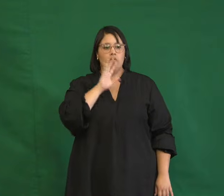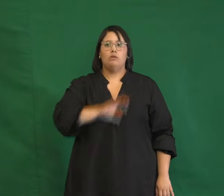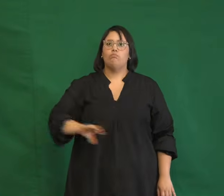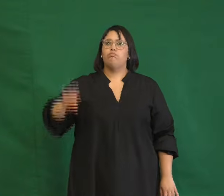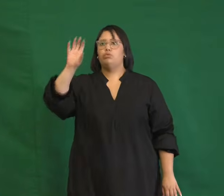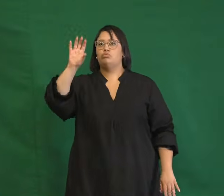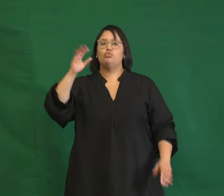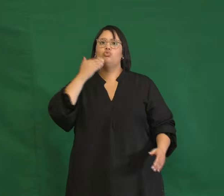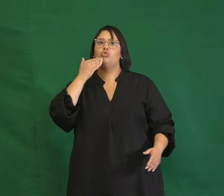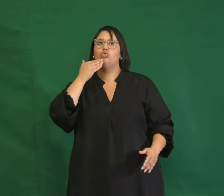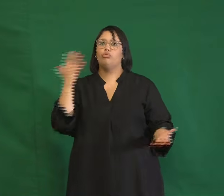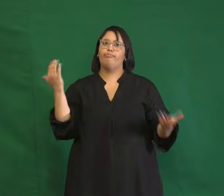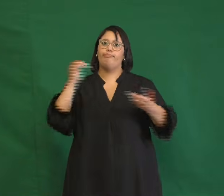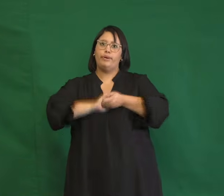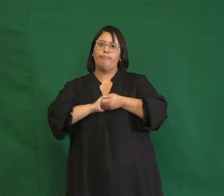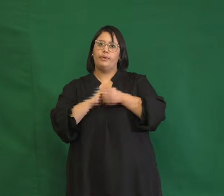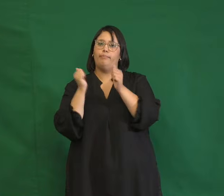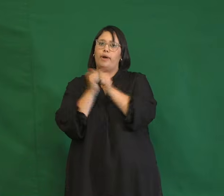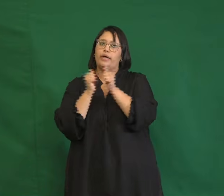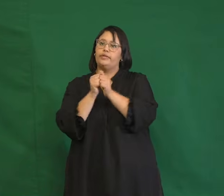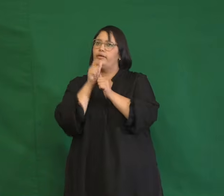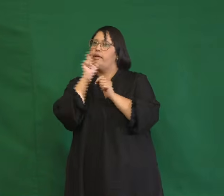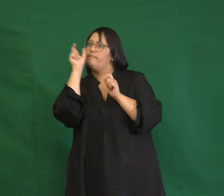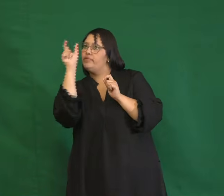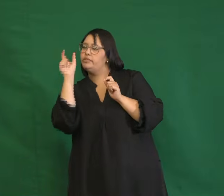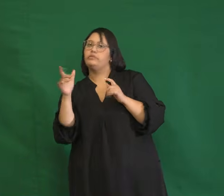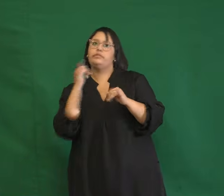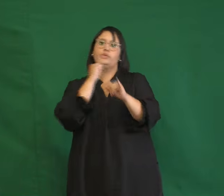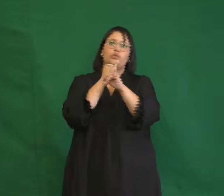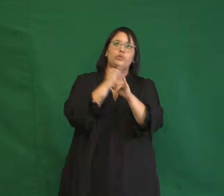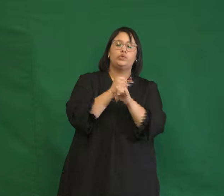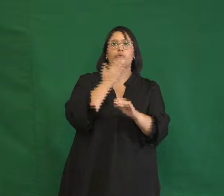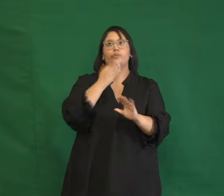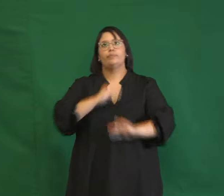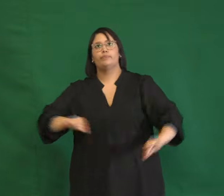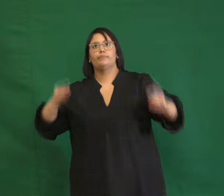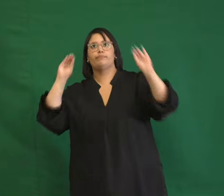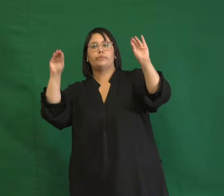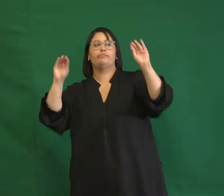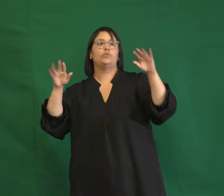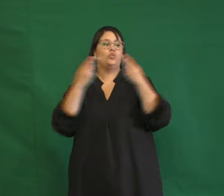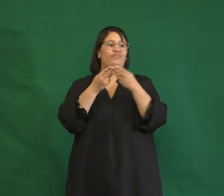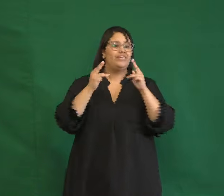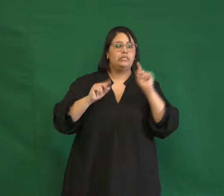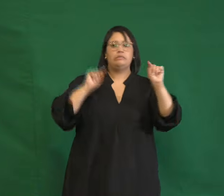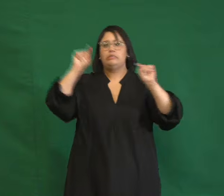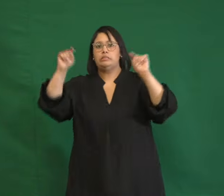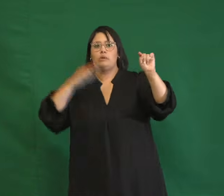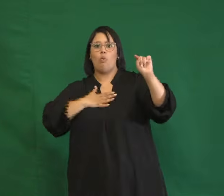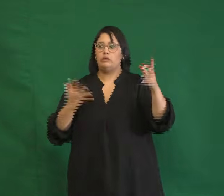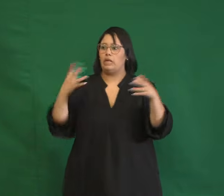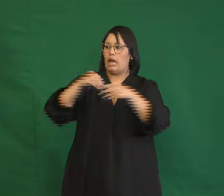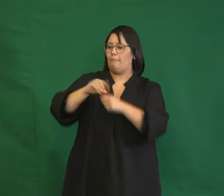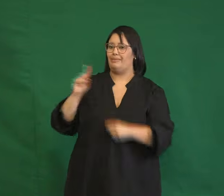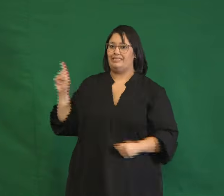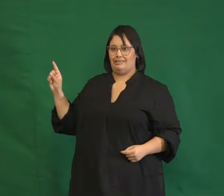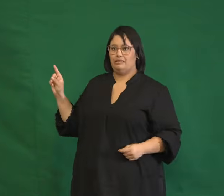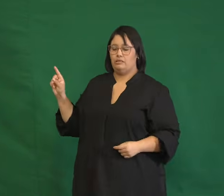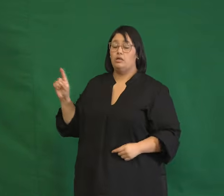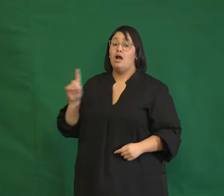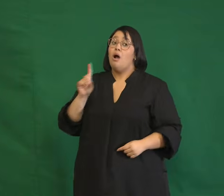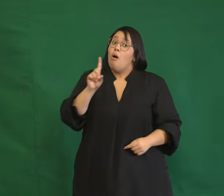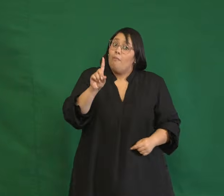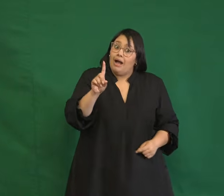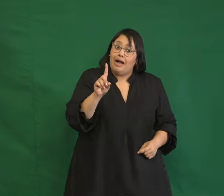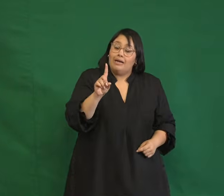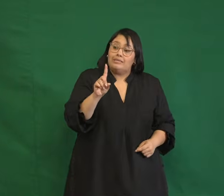of collaborators, perhaps institutions, universities want to come on board with this. The only